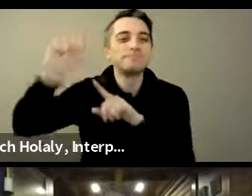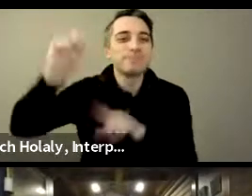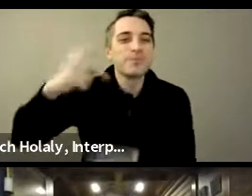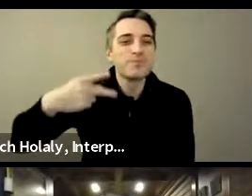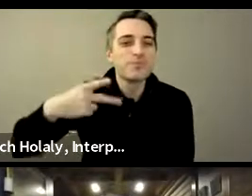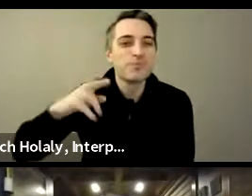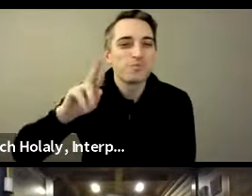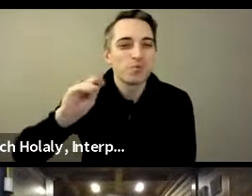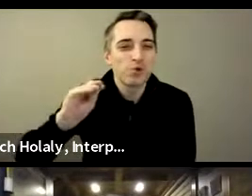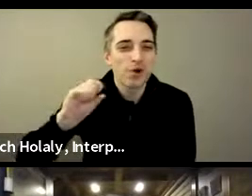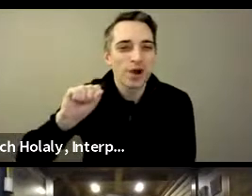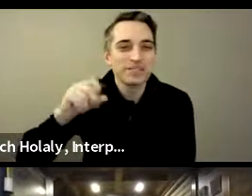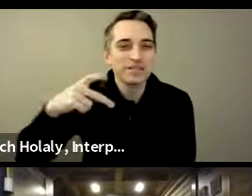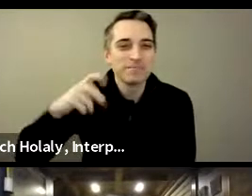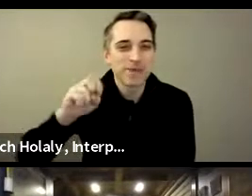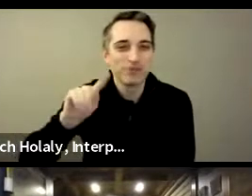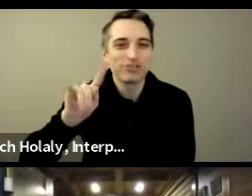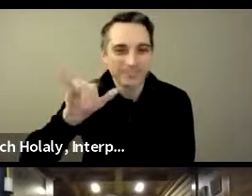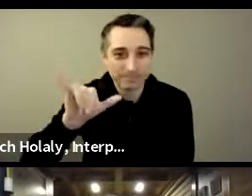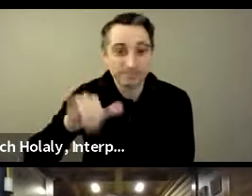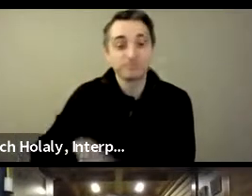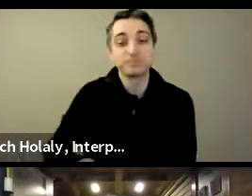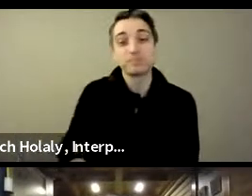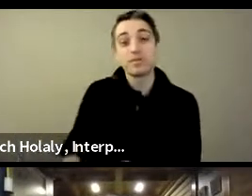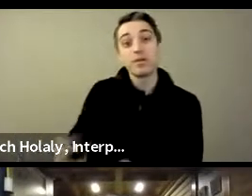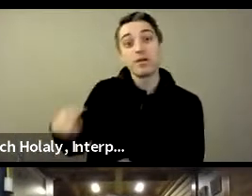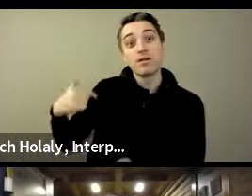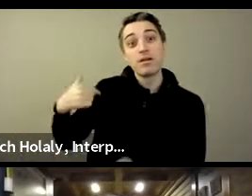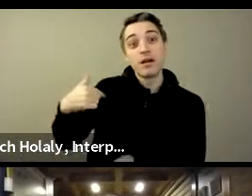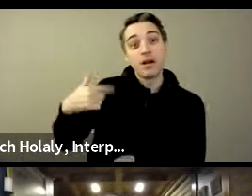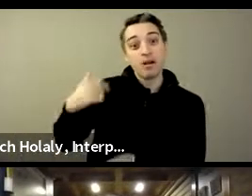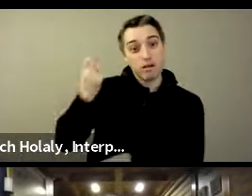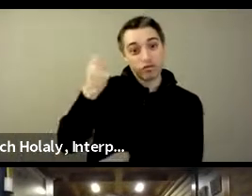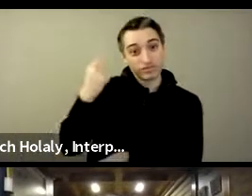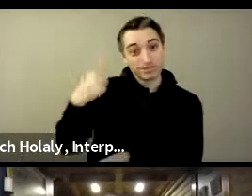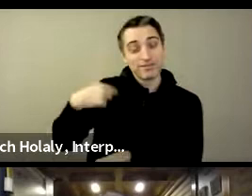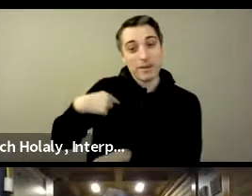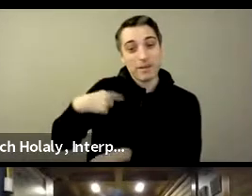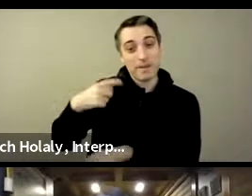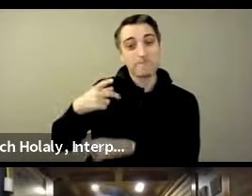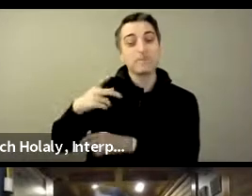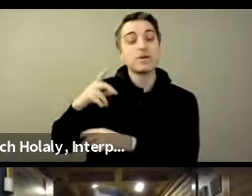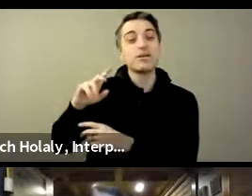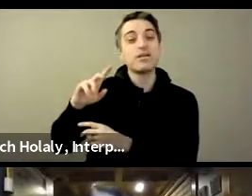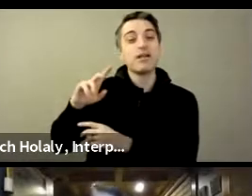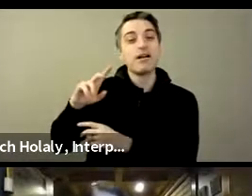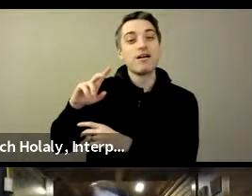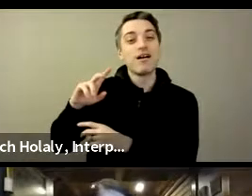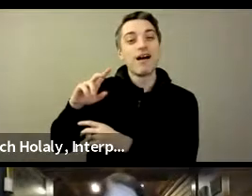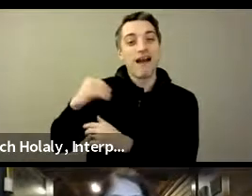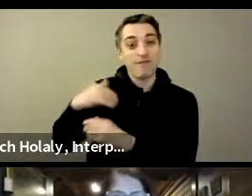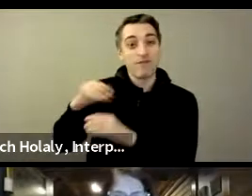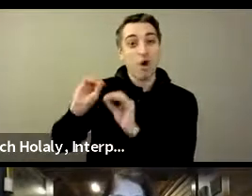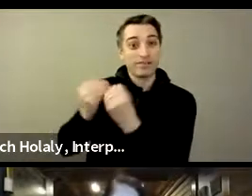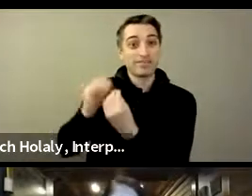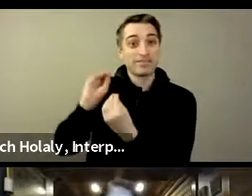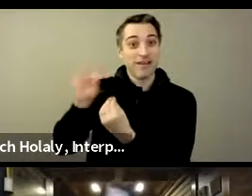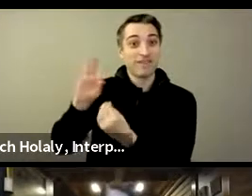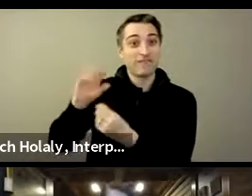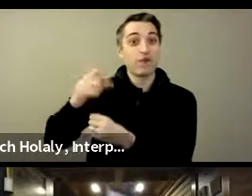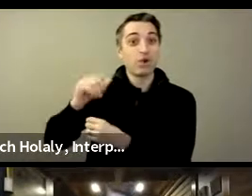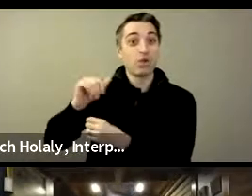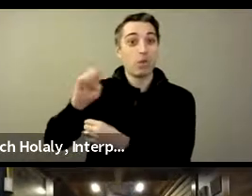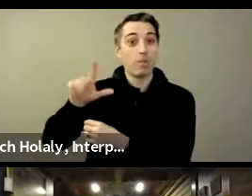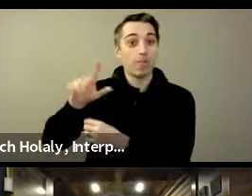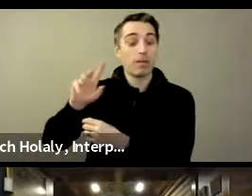Officer for LEO. My portfolio at LEO includes the Office of Global Michigan, which houses the Commission on Middle